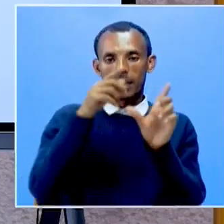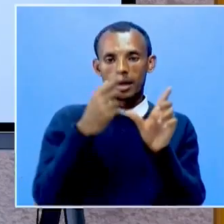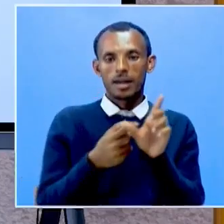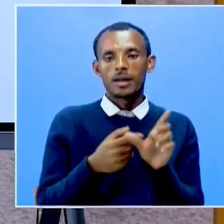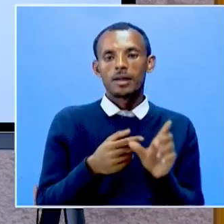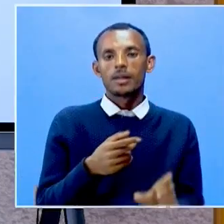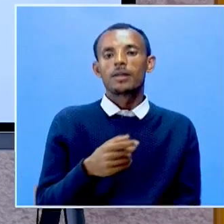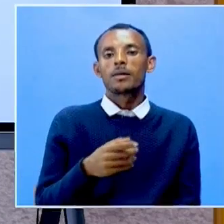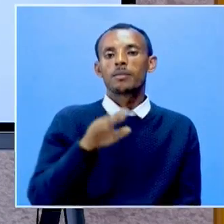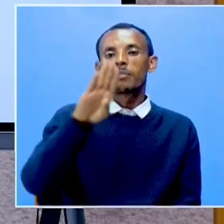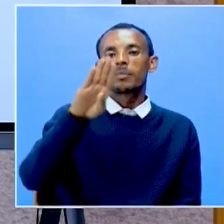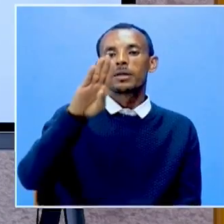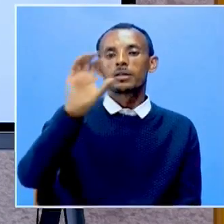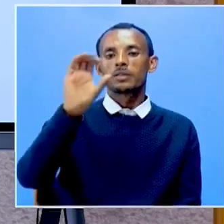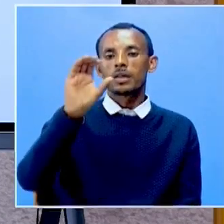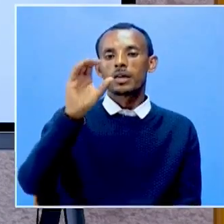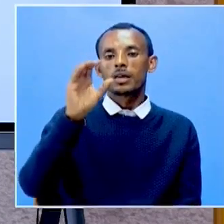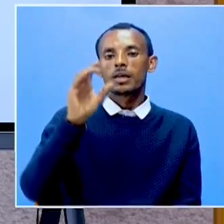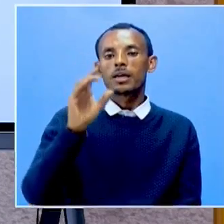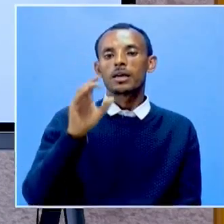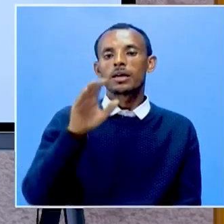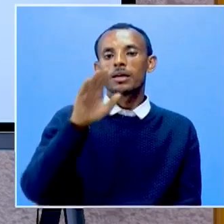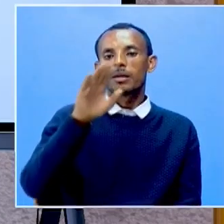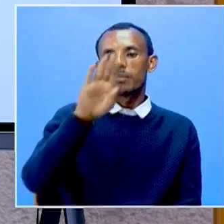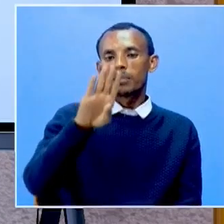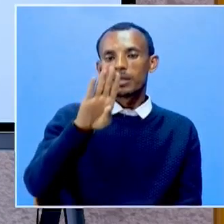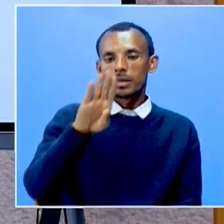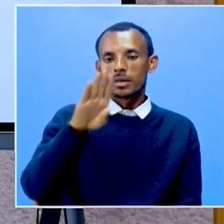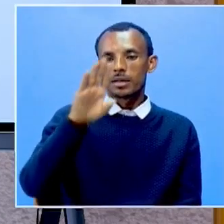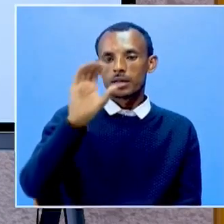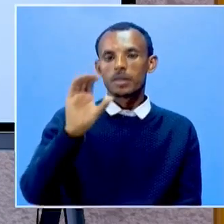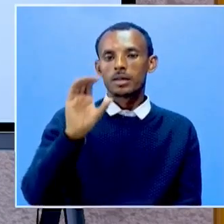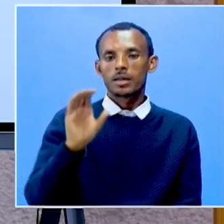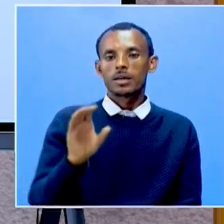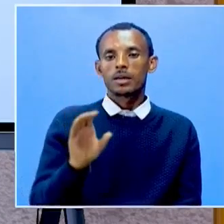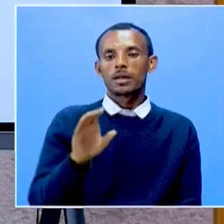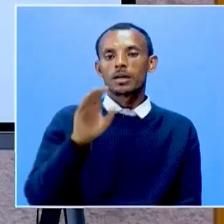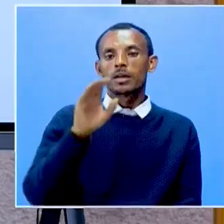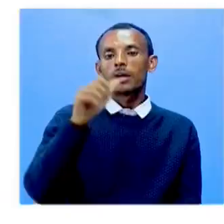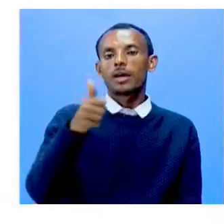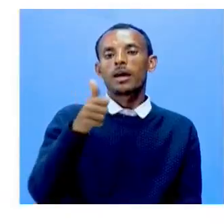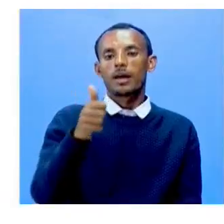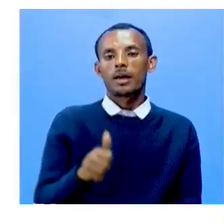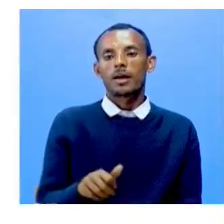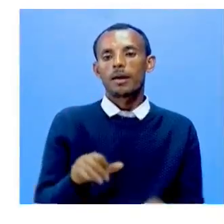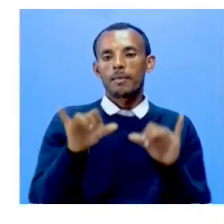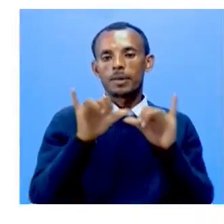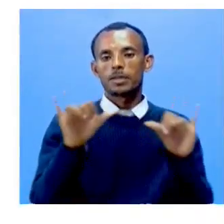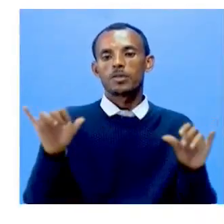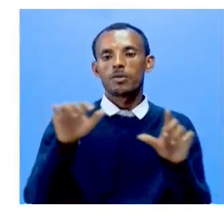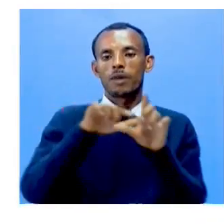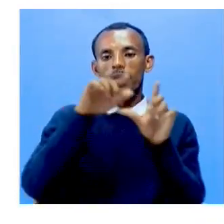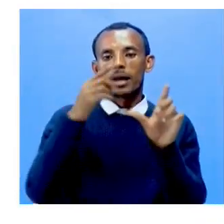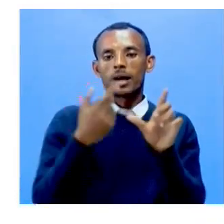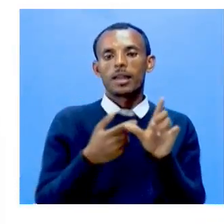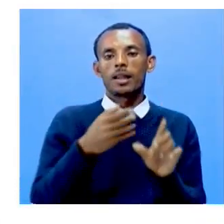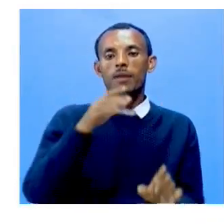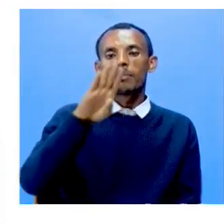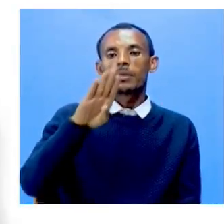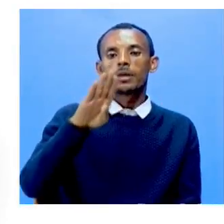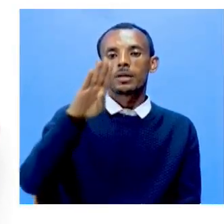Measure of angle BCA. Look, measure of angle BCA. Measure of angle